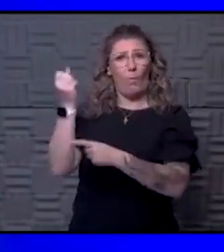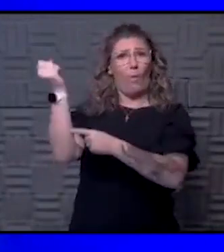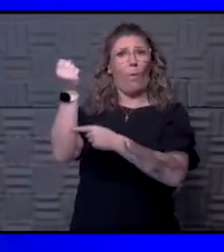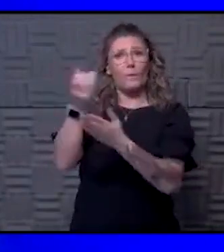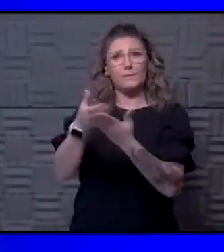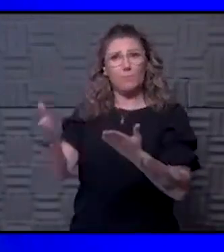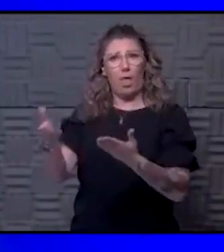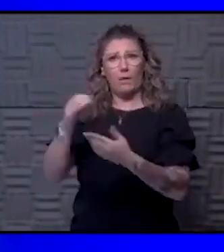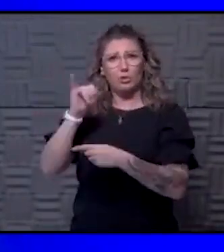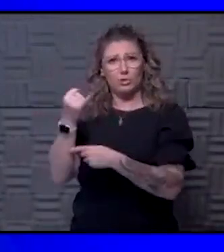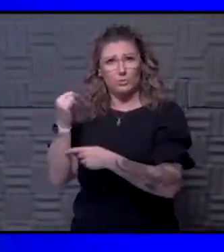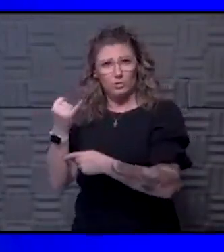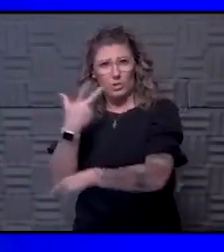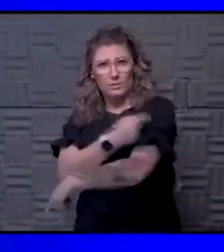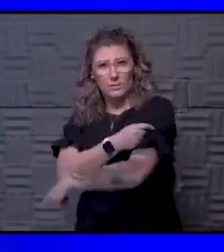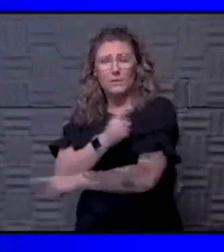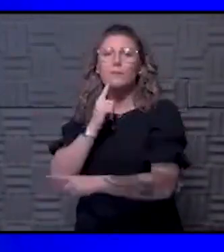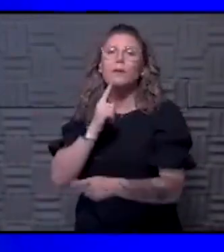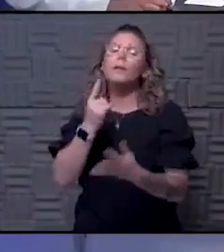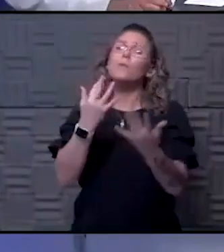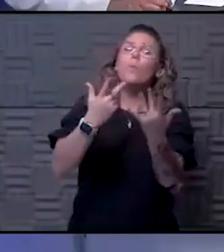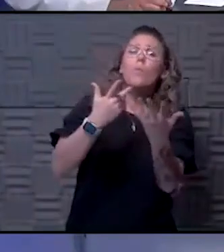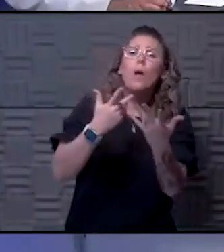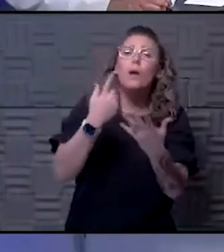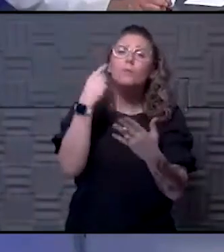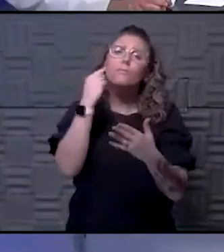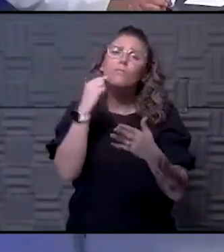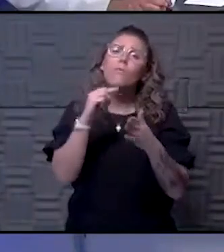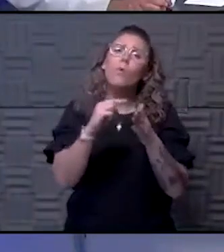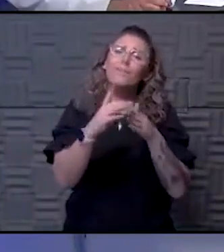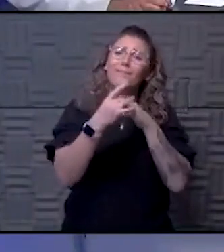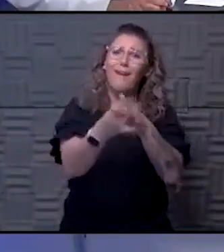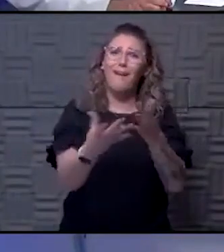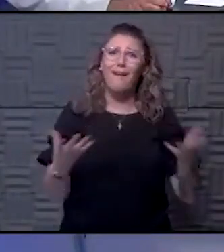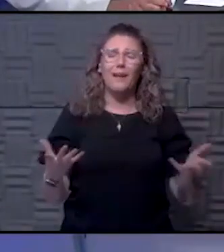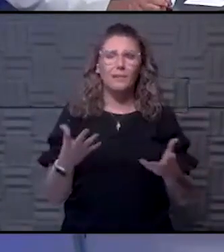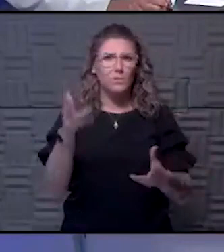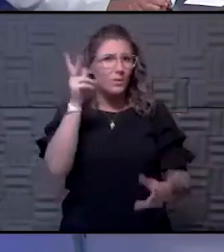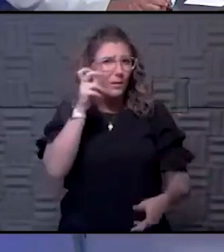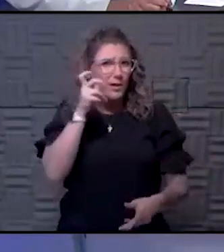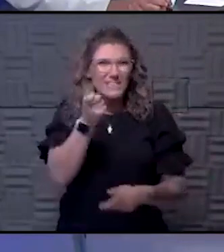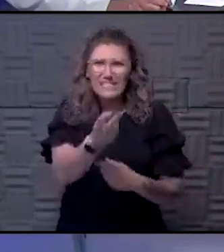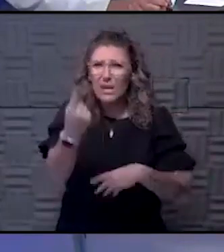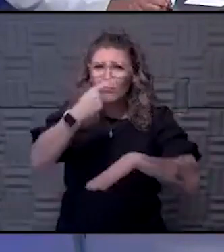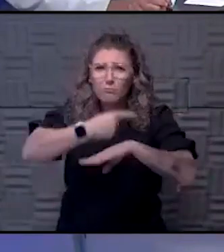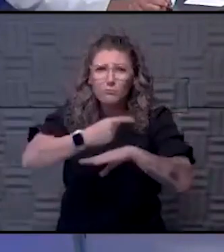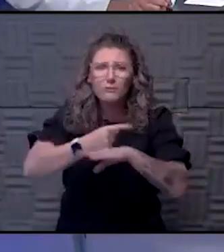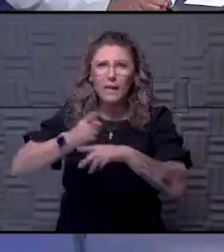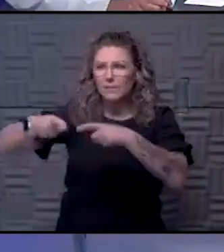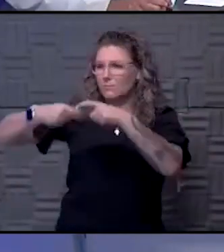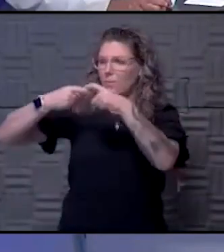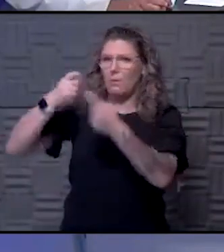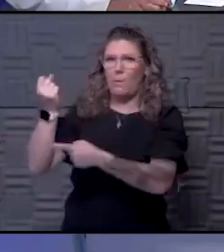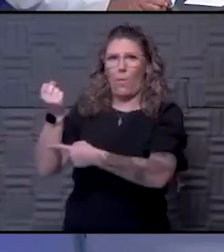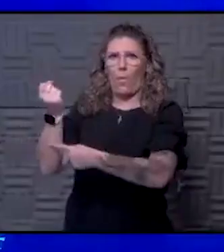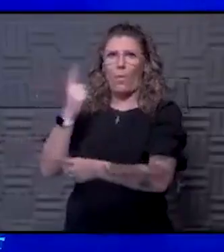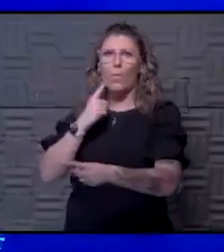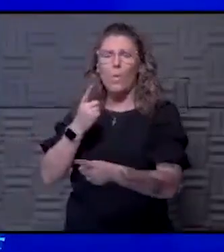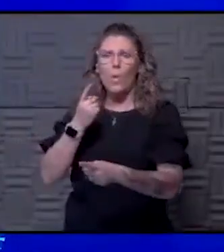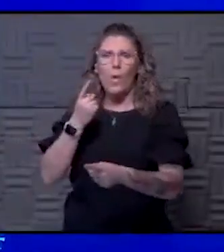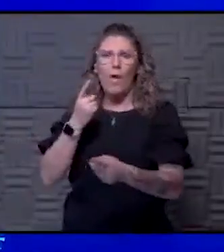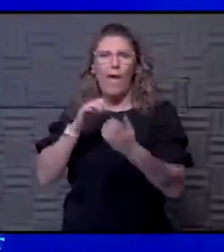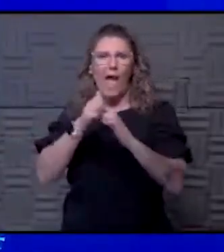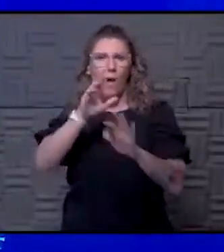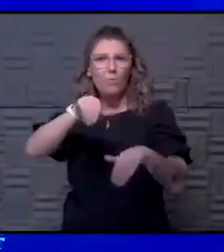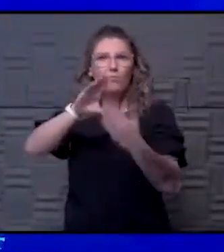supply and just await further guidance. In fact, what I think we keep hearing is that it's going to be just several days while we figure out how we're going to approach